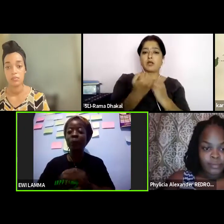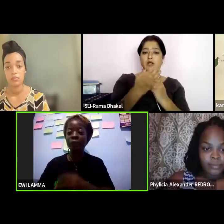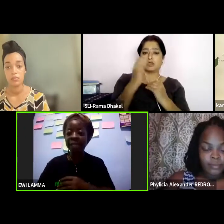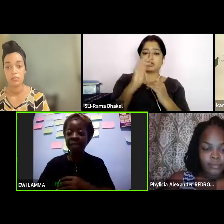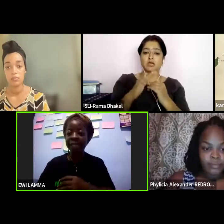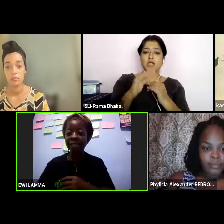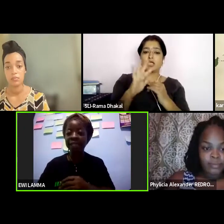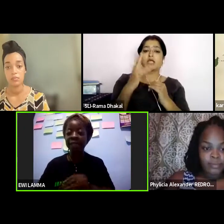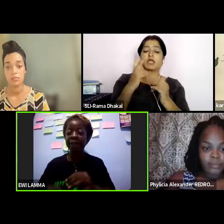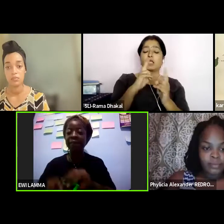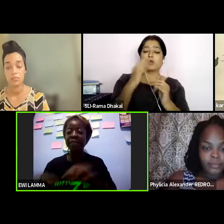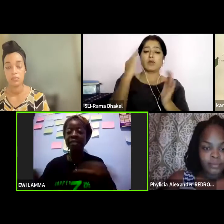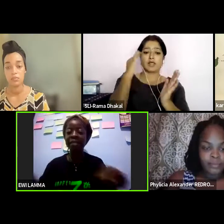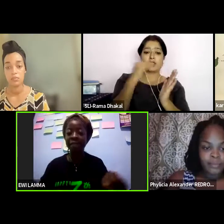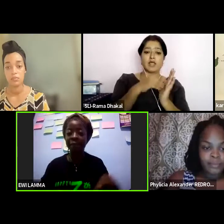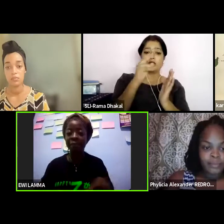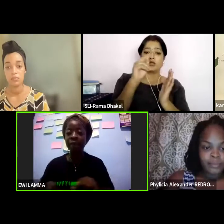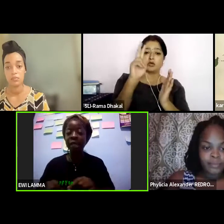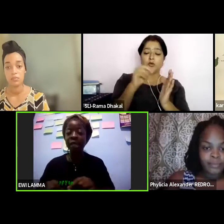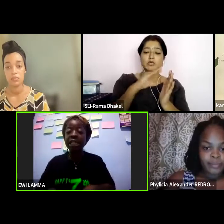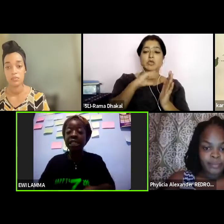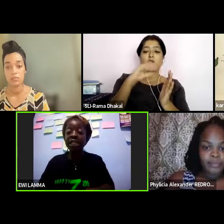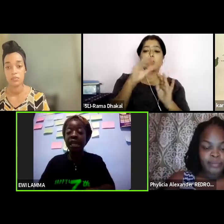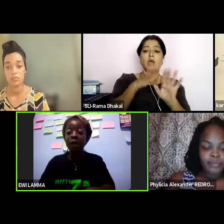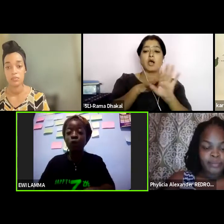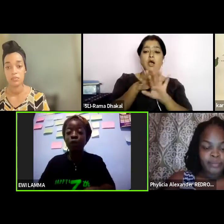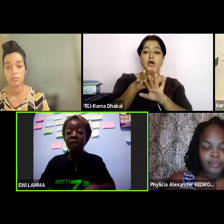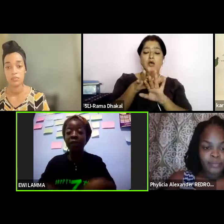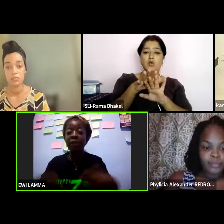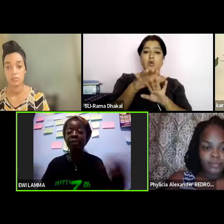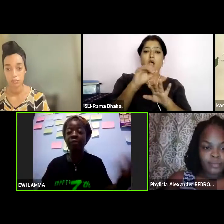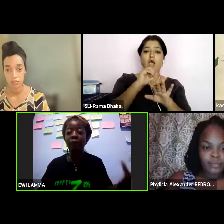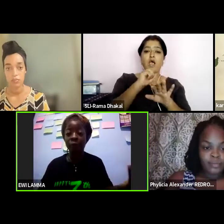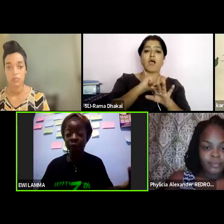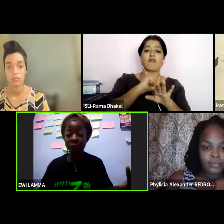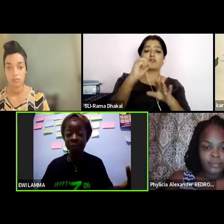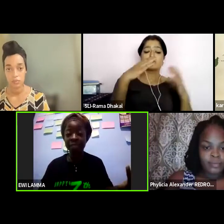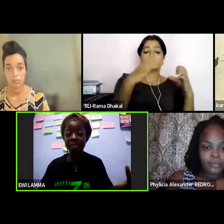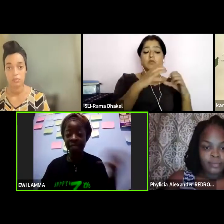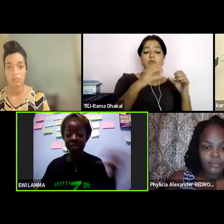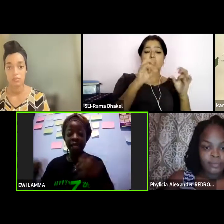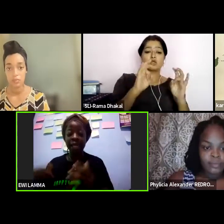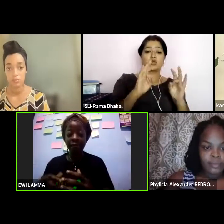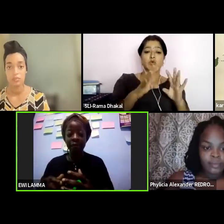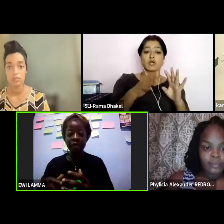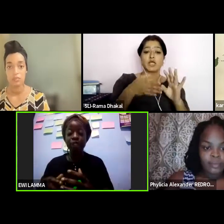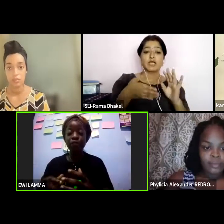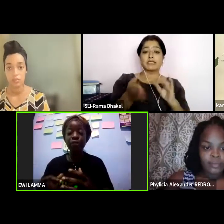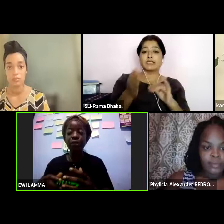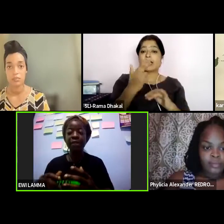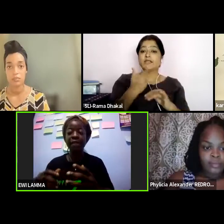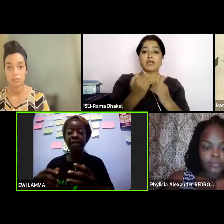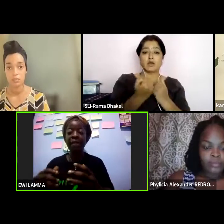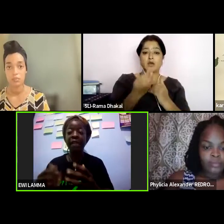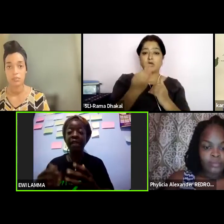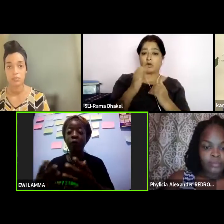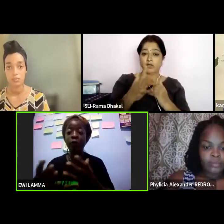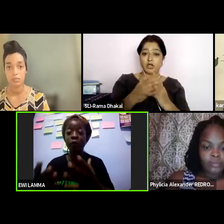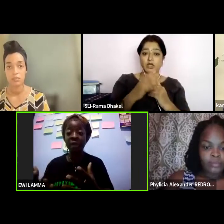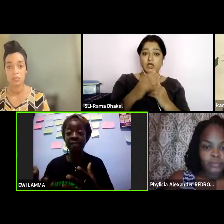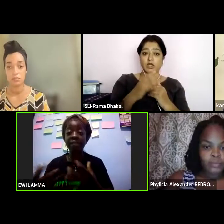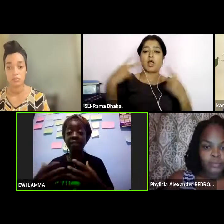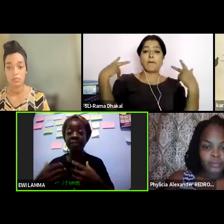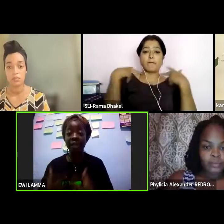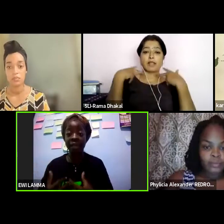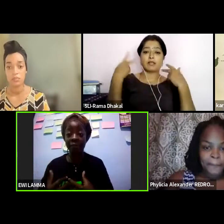the COVID-19 that are limiting them in their own areas of comfortability, with issues like the